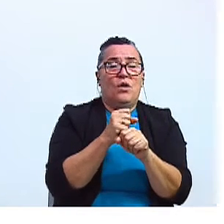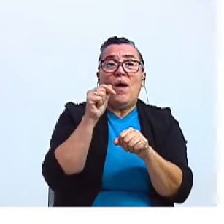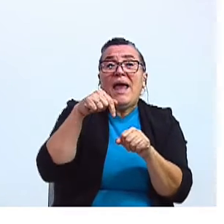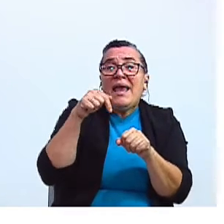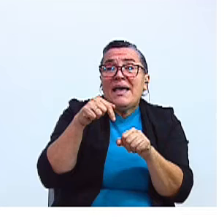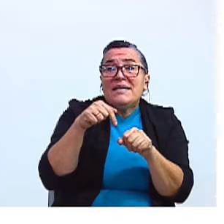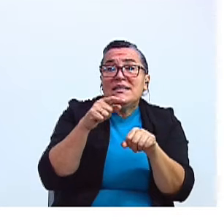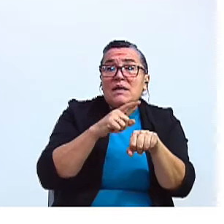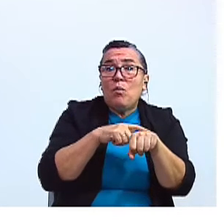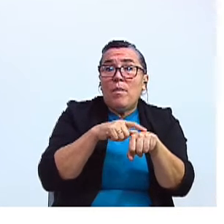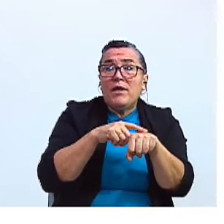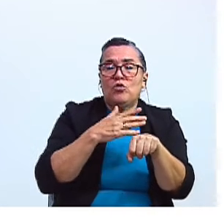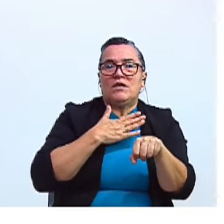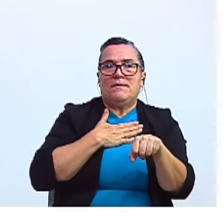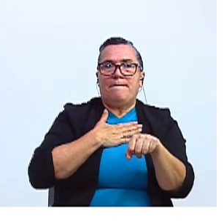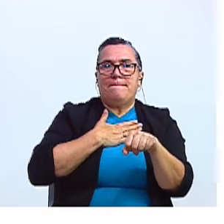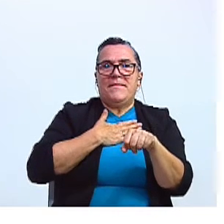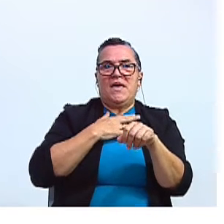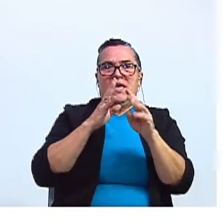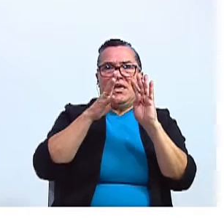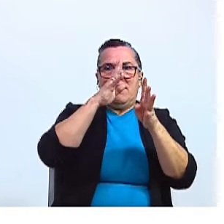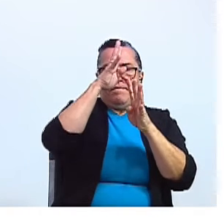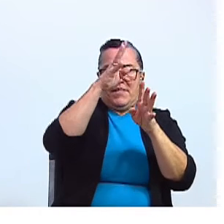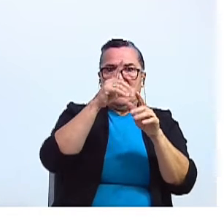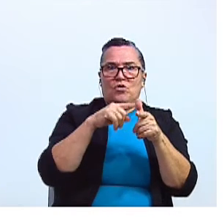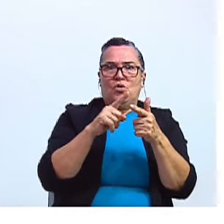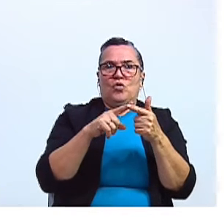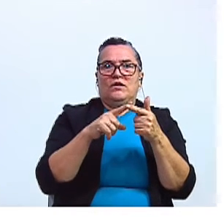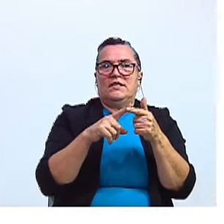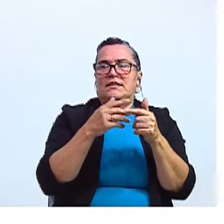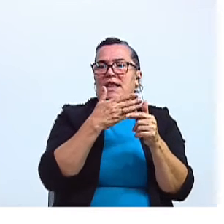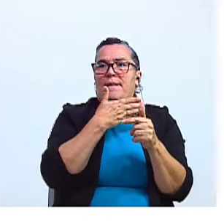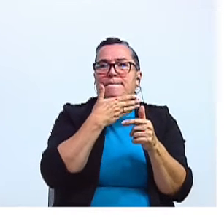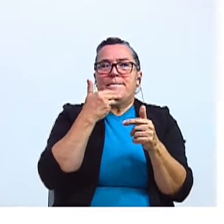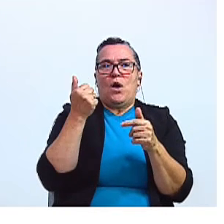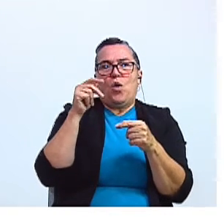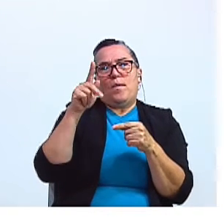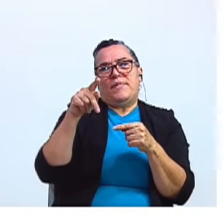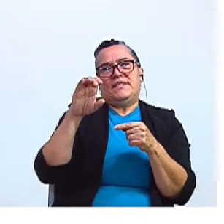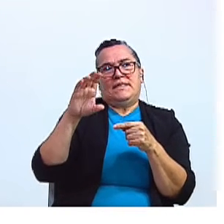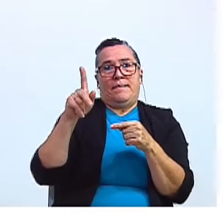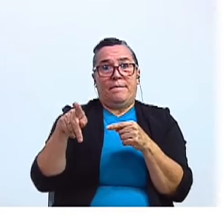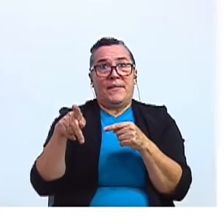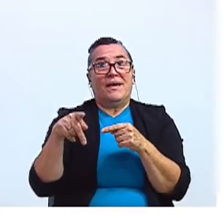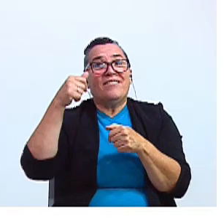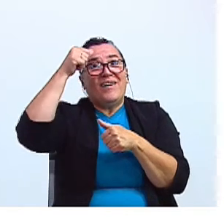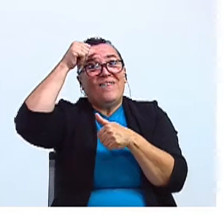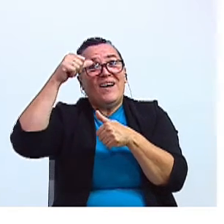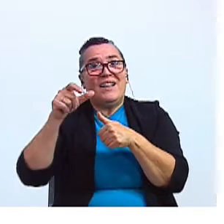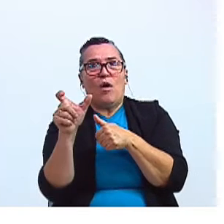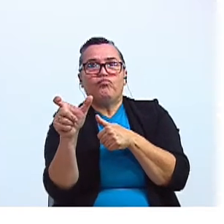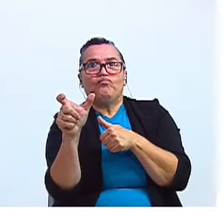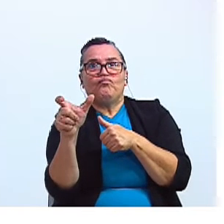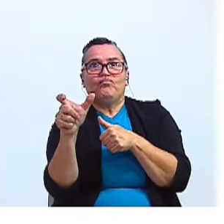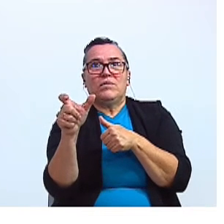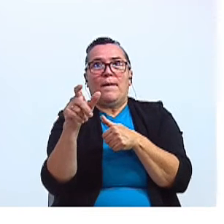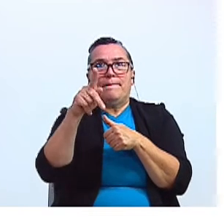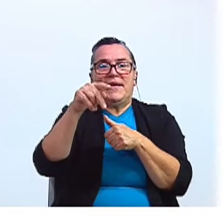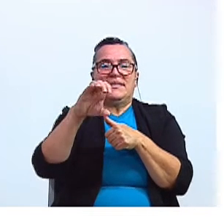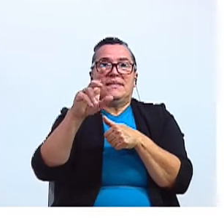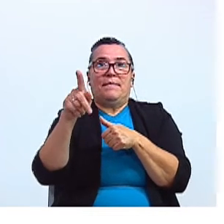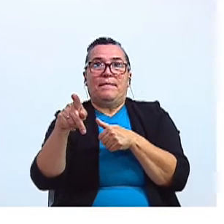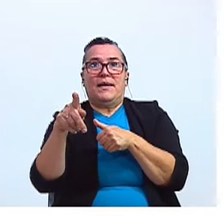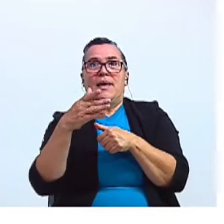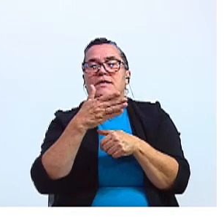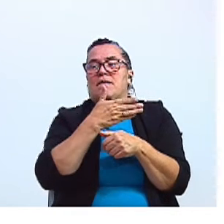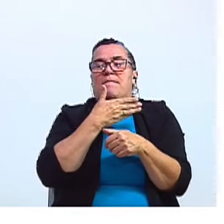case, this is my invention, okay? It is the best PCP. Remember that I named my invention PCP. So it is